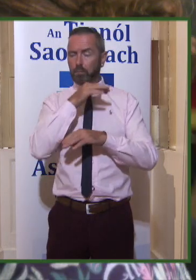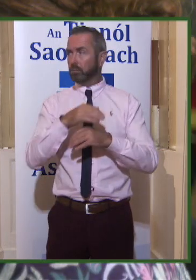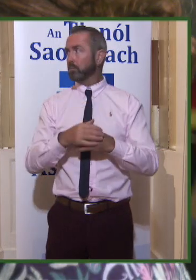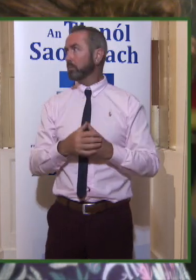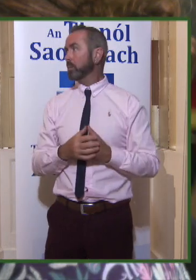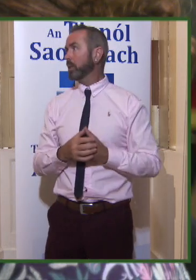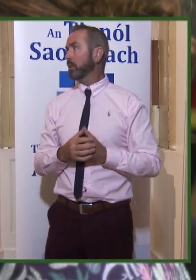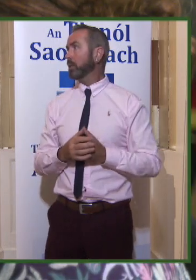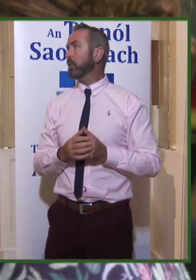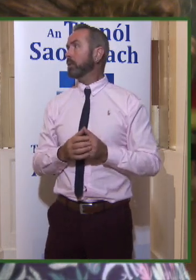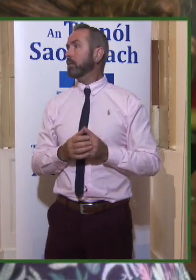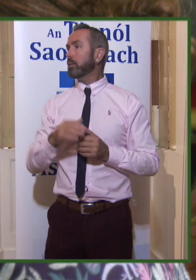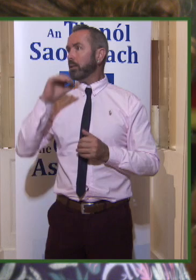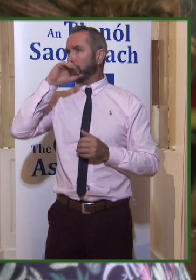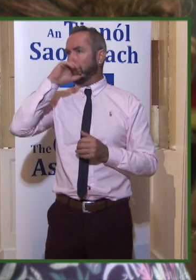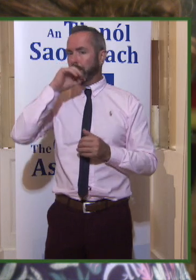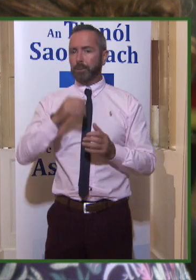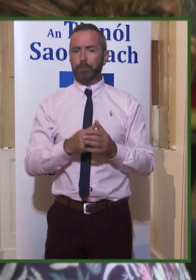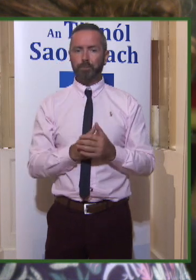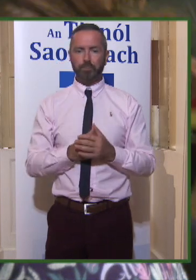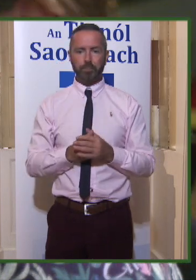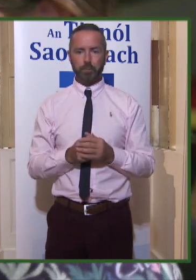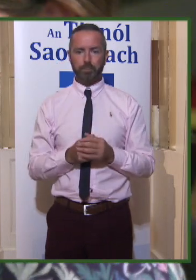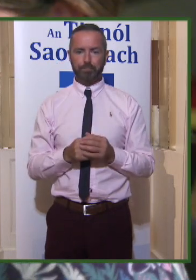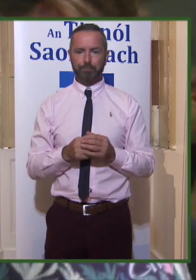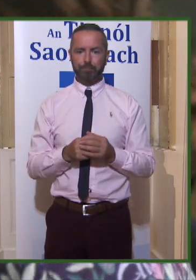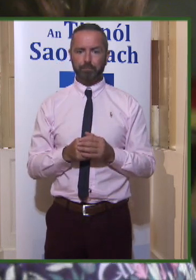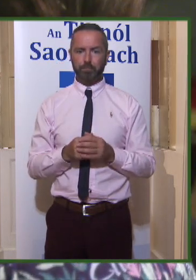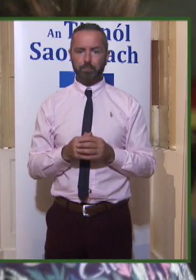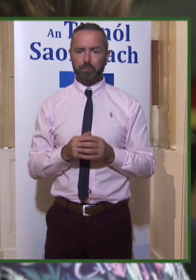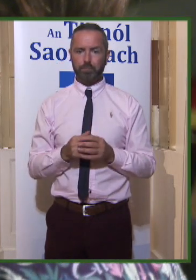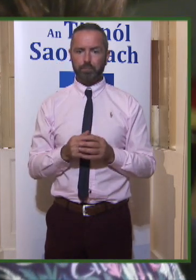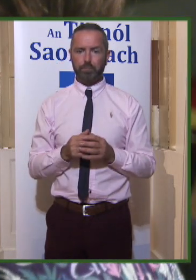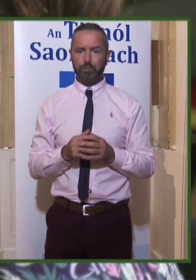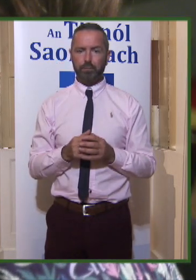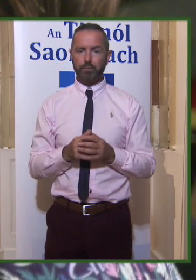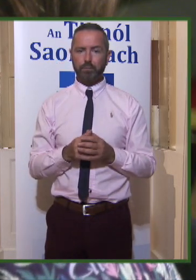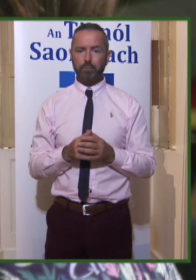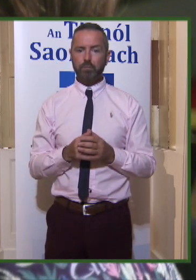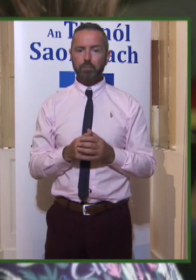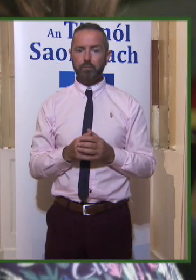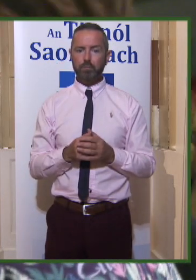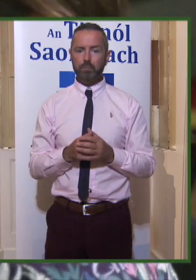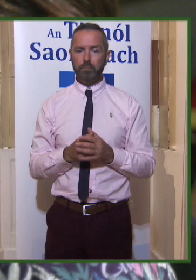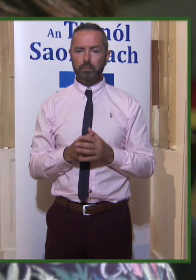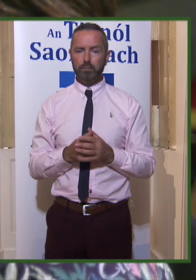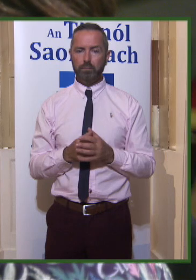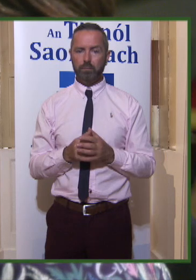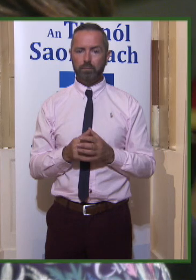If the mayor were to be removed. If the mayor were to be removed from office. That's the Yeah, but mechanism. we're just saying that there should be a yes or no before that